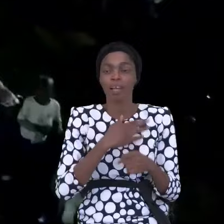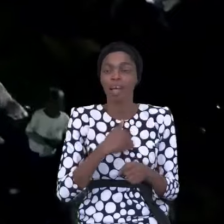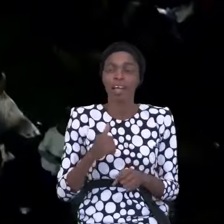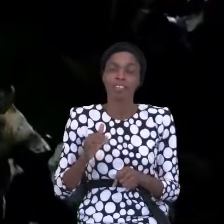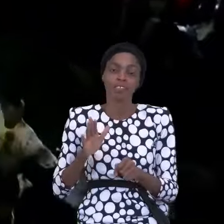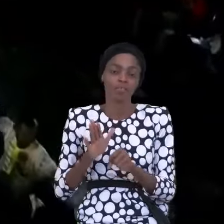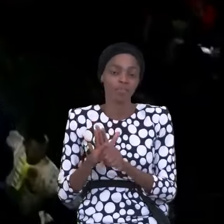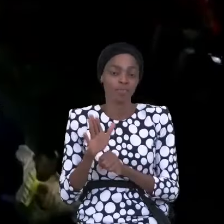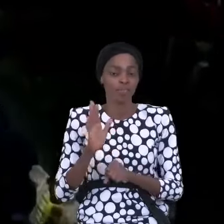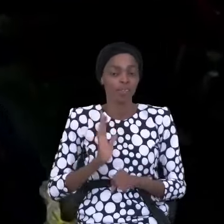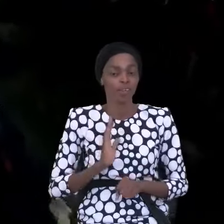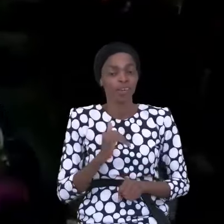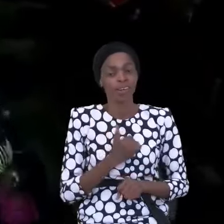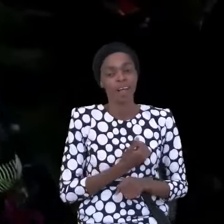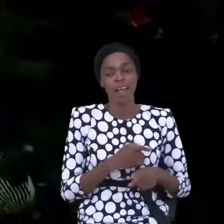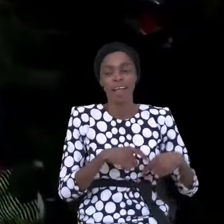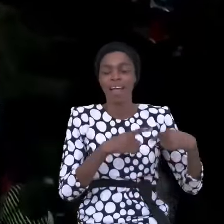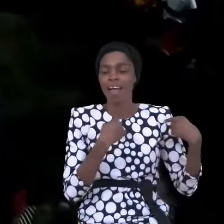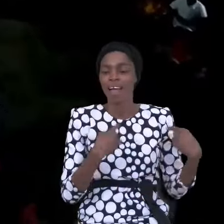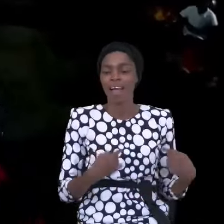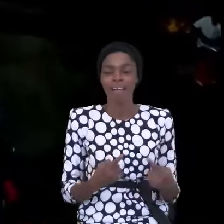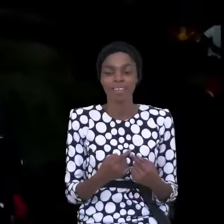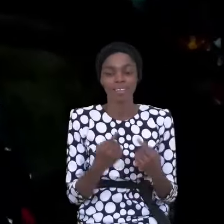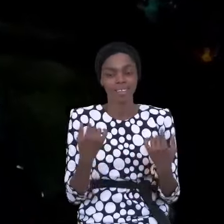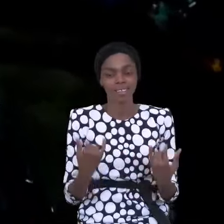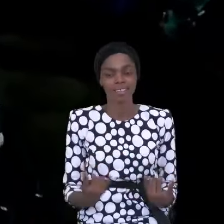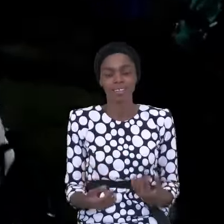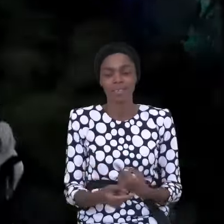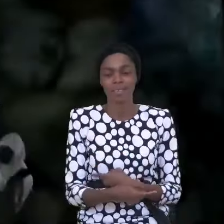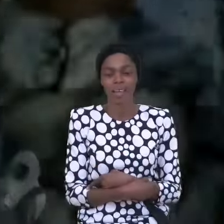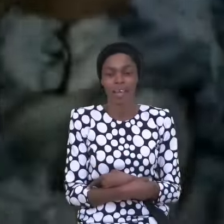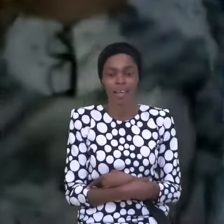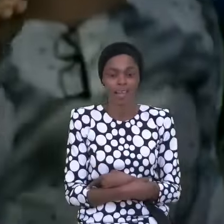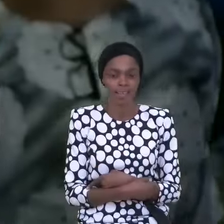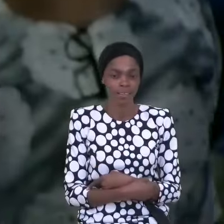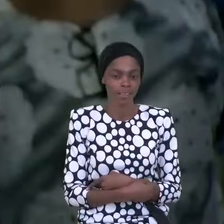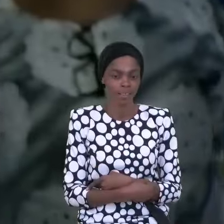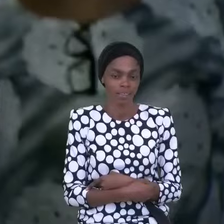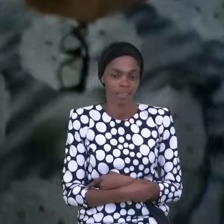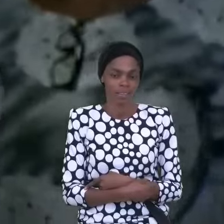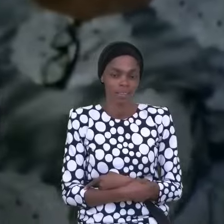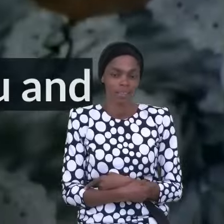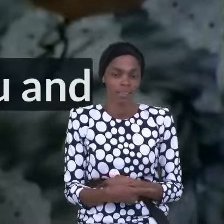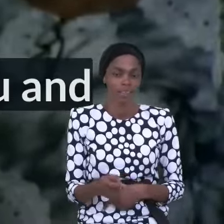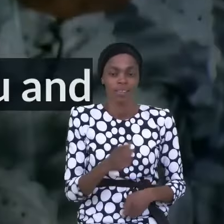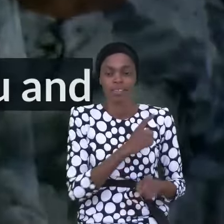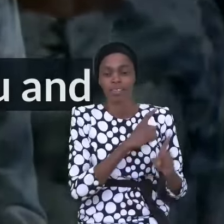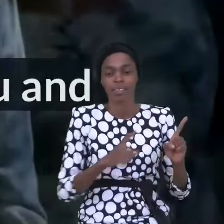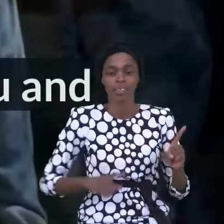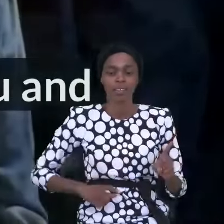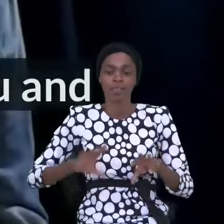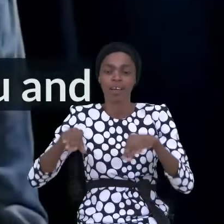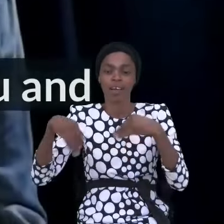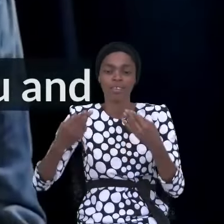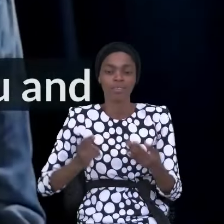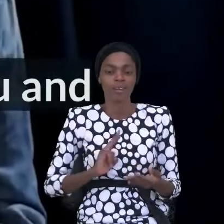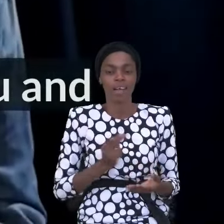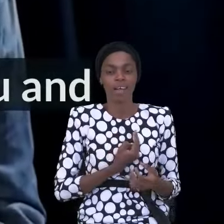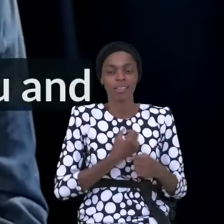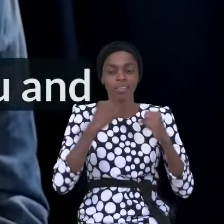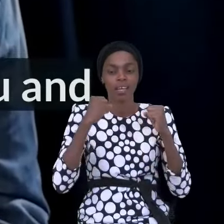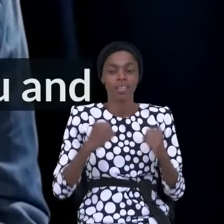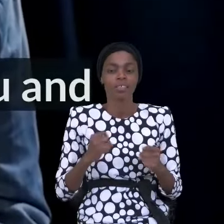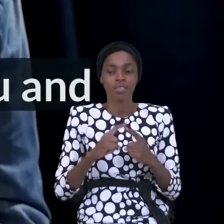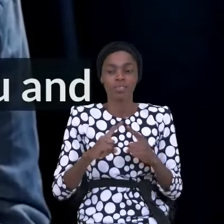come and fill our hearts today. Lord, give us